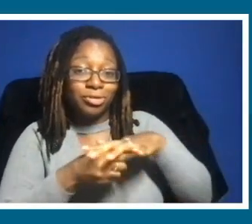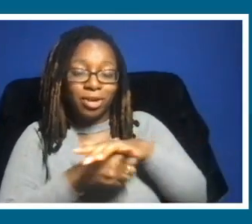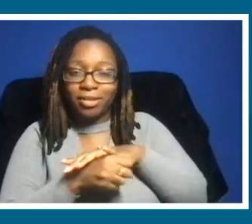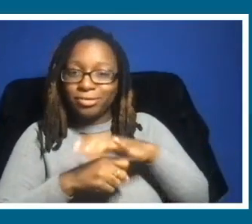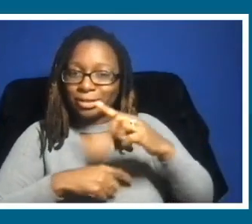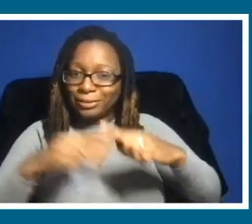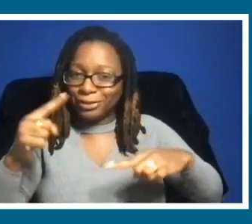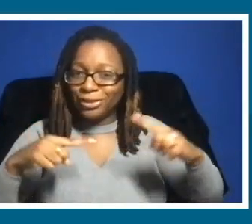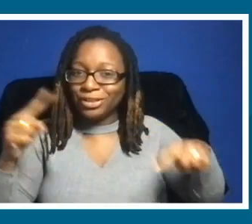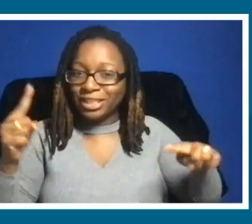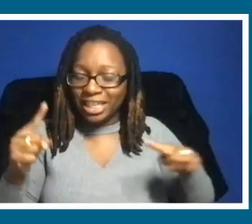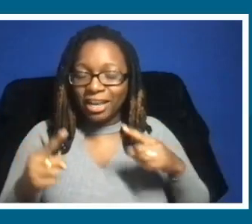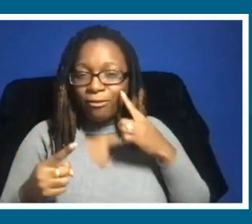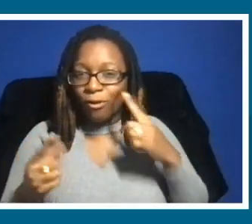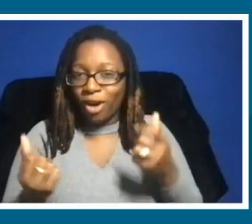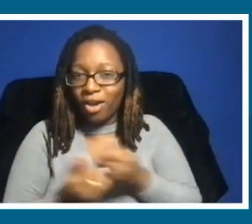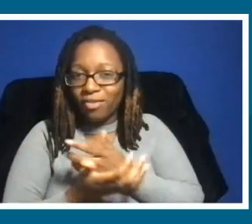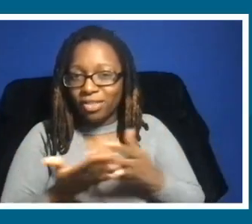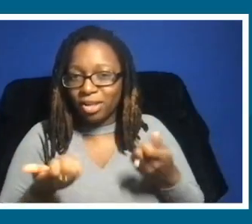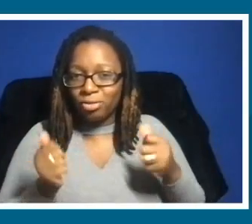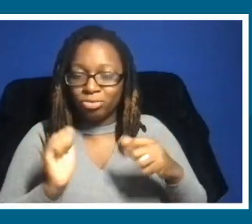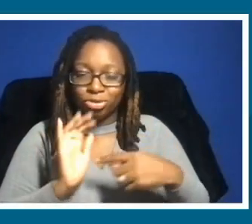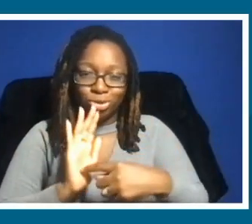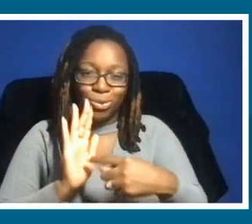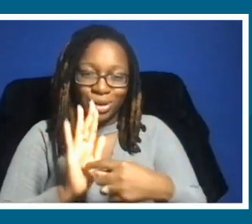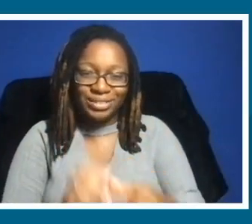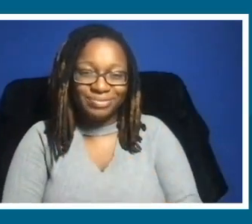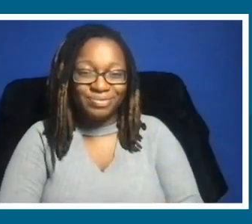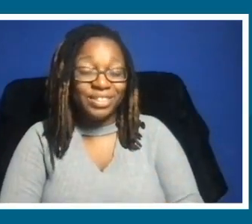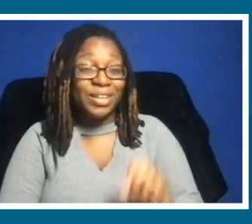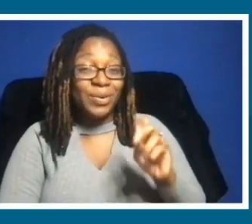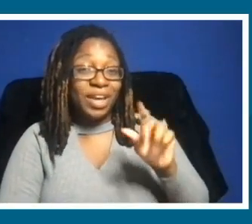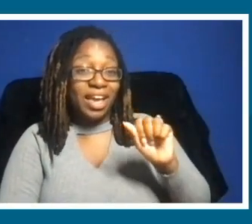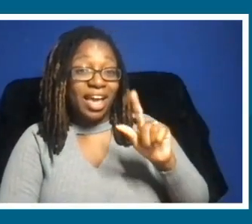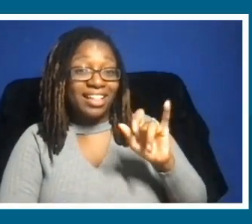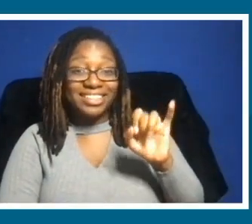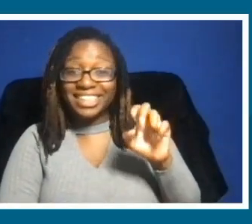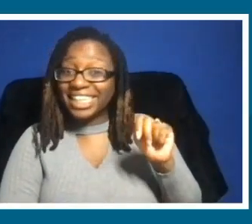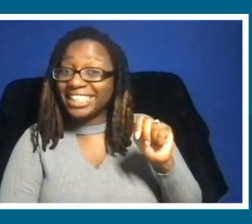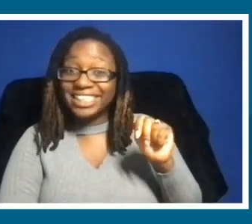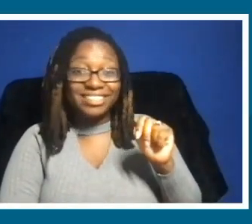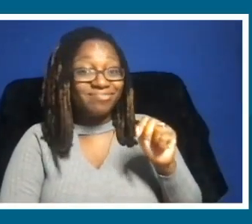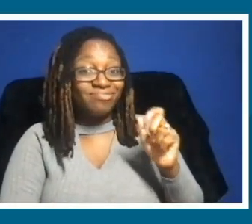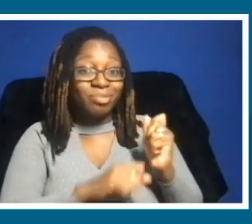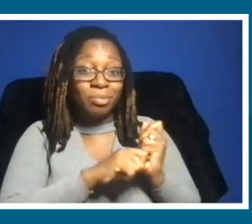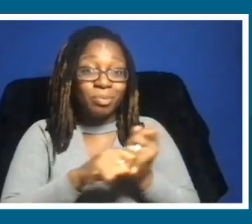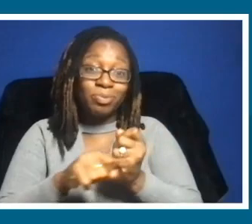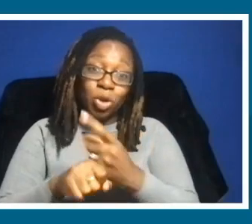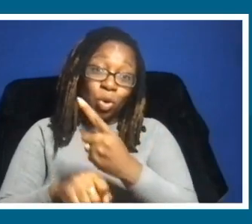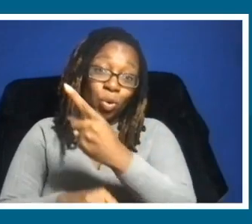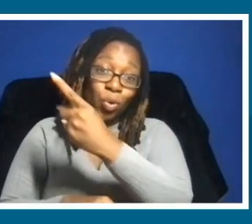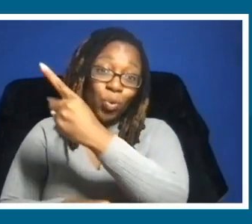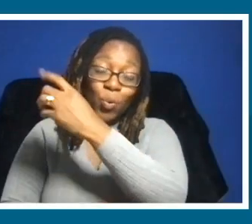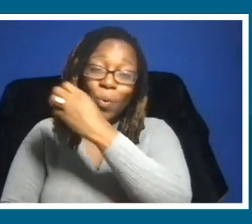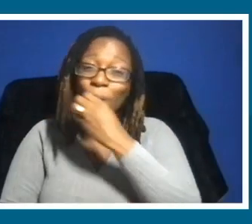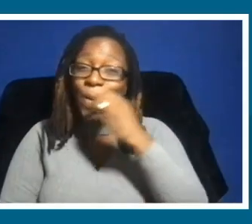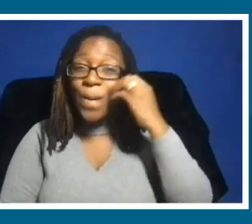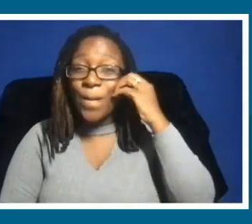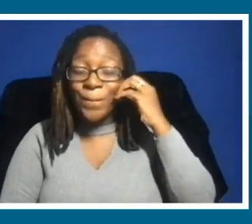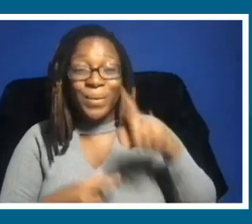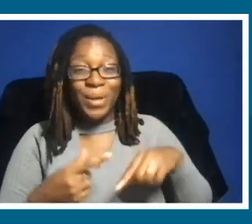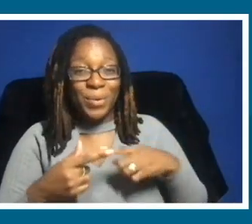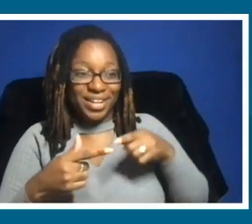are featuring. All right, Allison, bring us home. By the end of this, we're going to have like the perfect definition of the